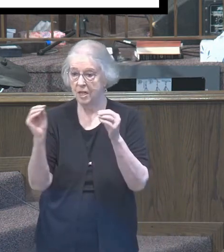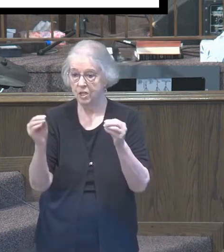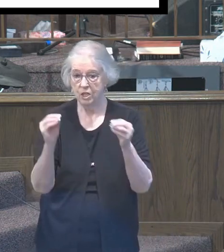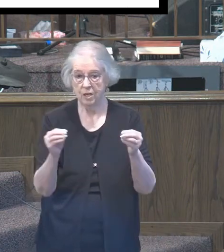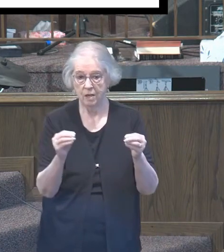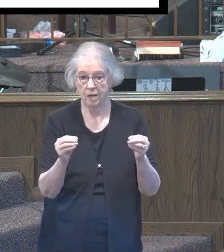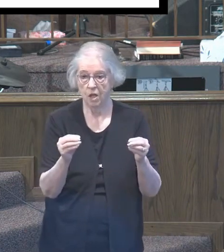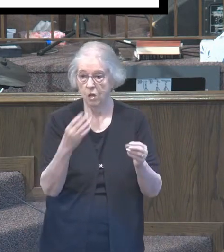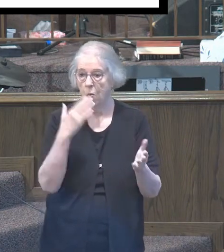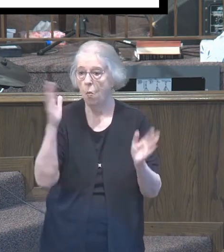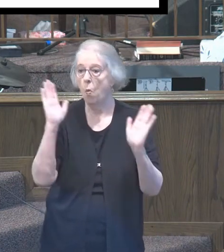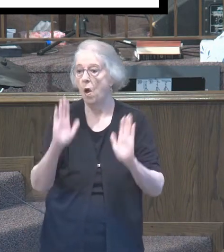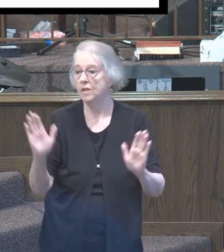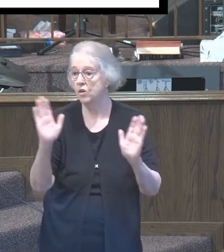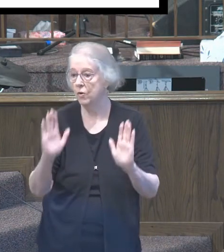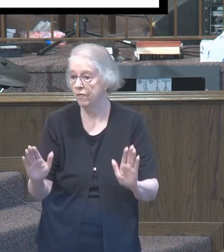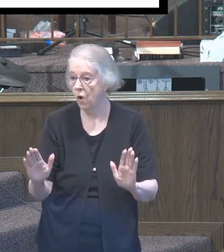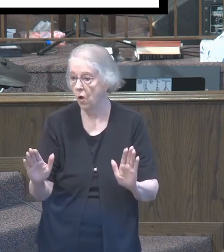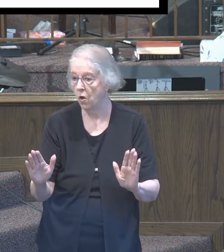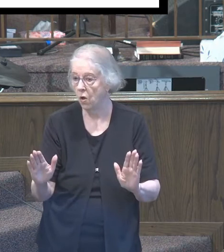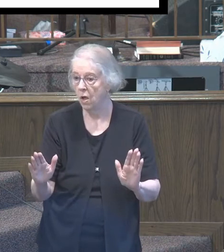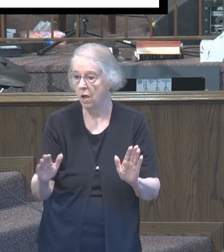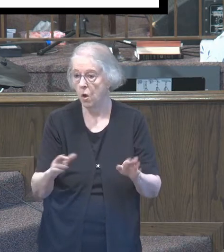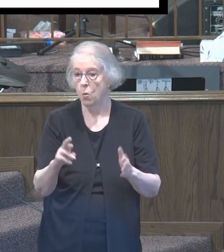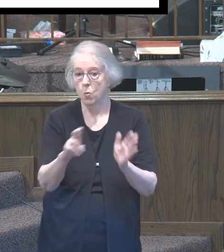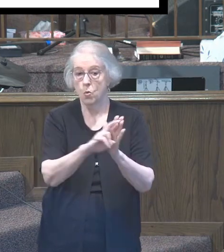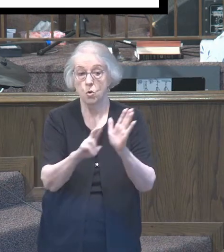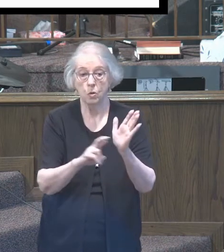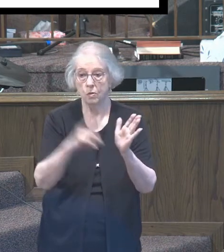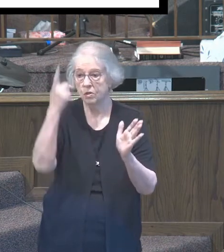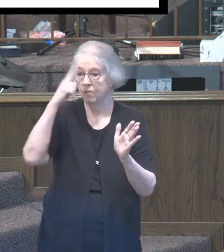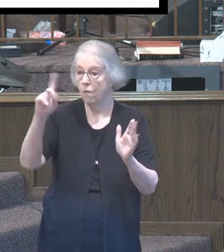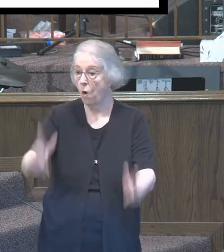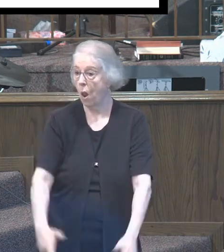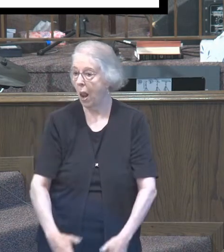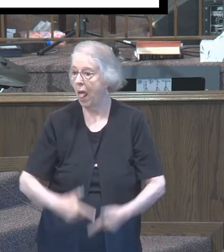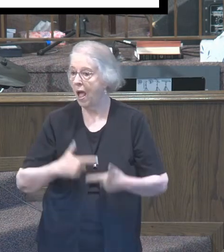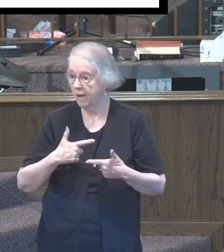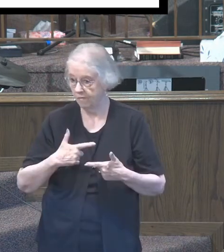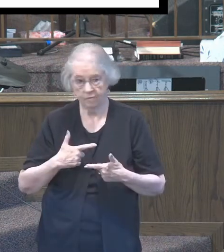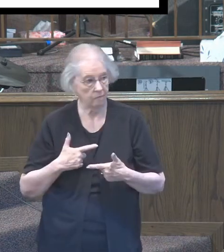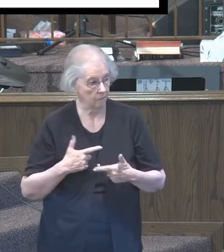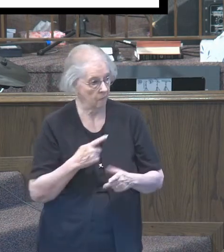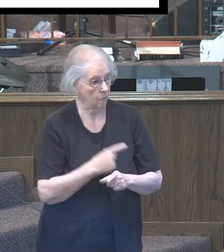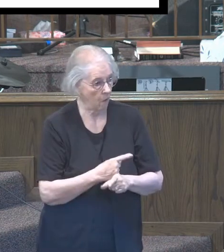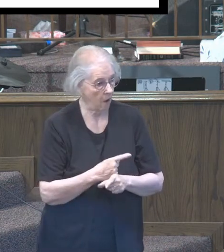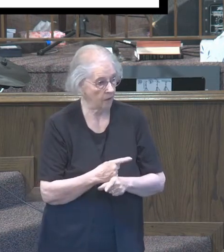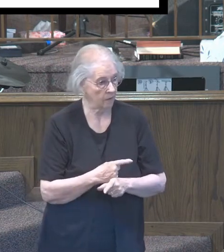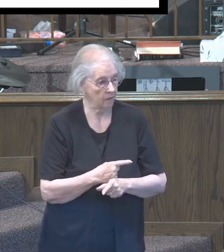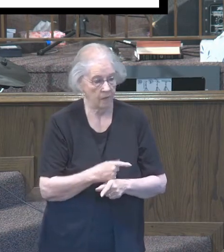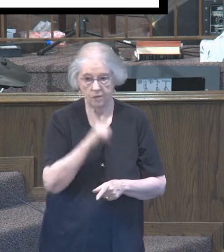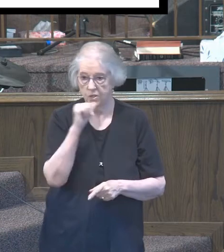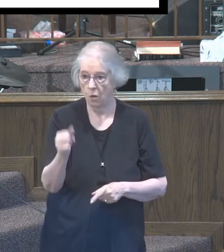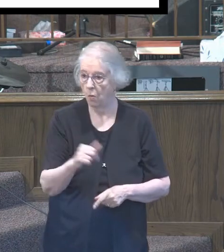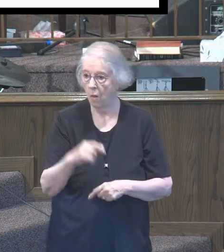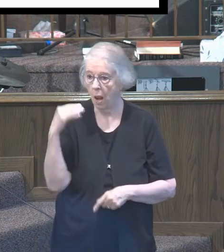Unless you do far better than the Pharisees in the matters of right living, you won't know the first thing about entering the